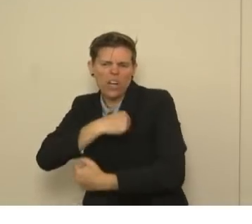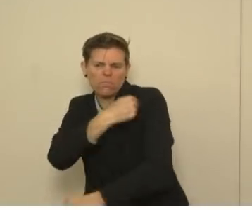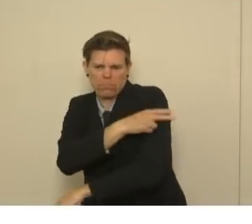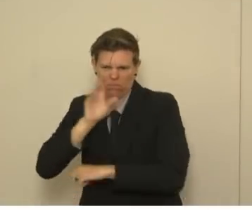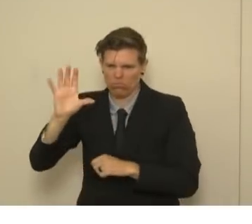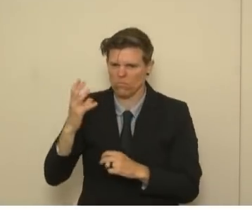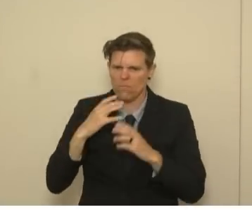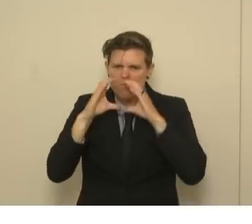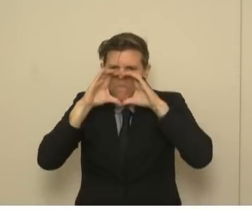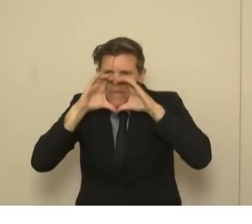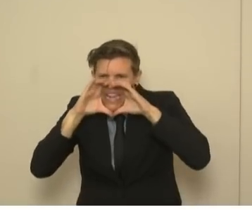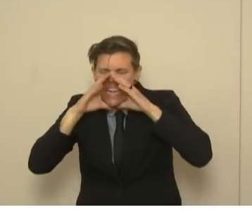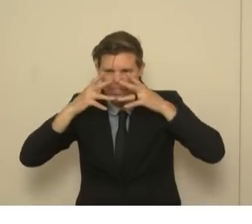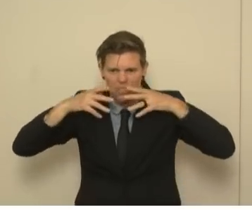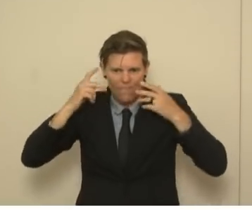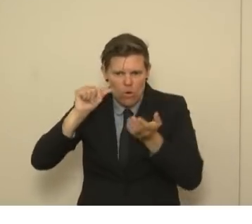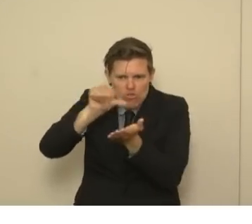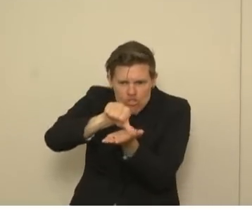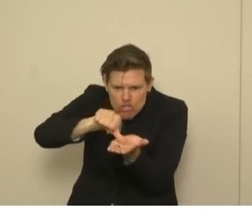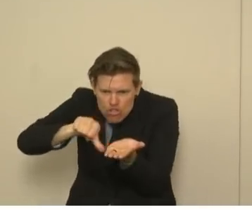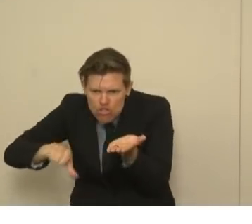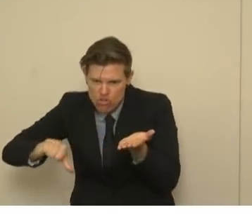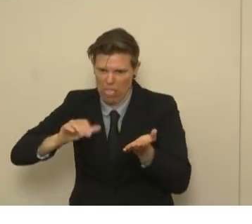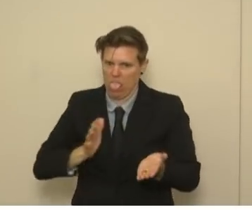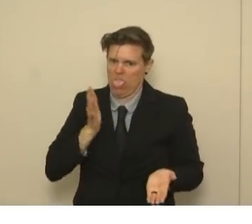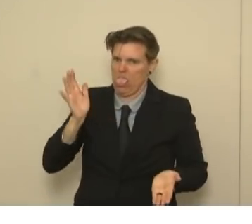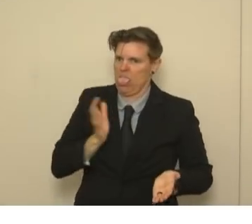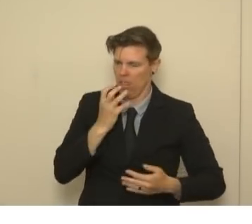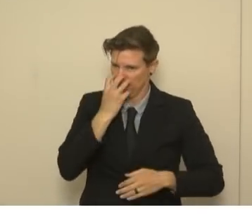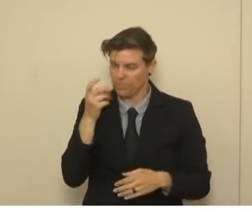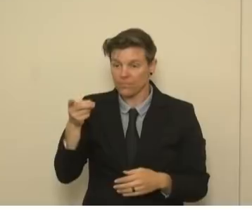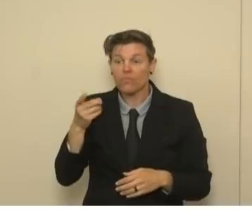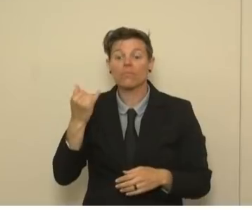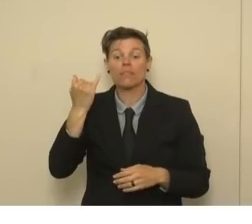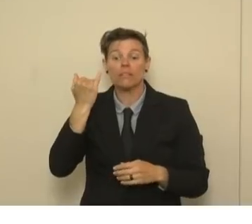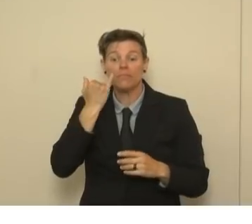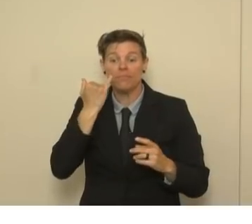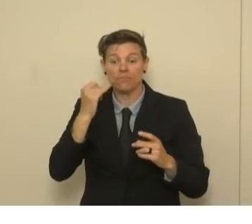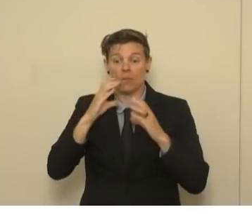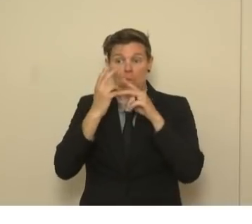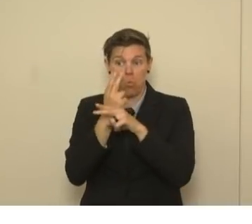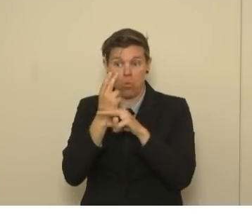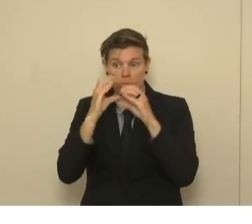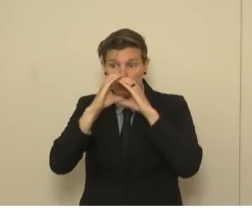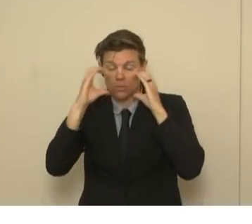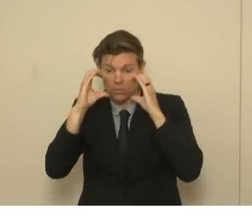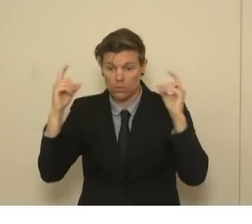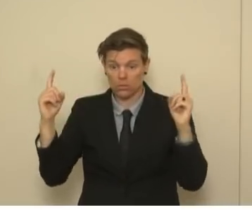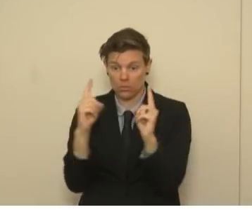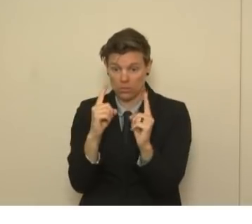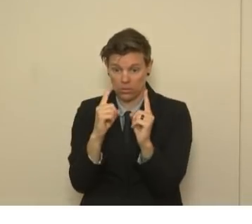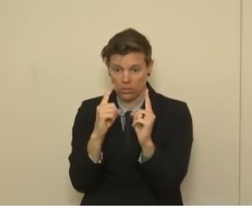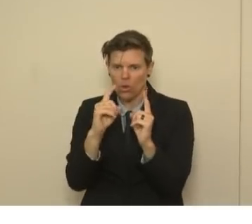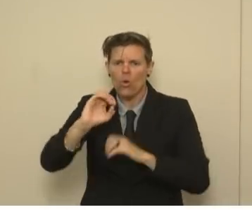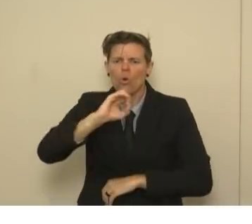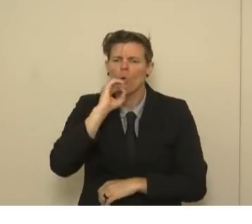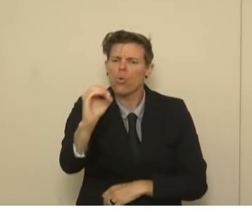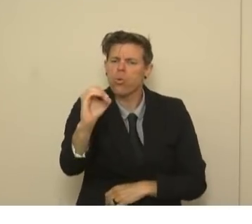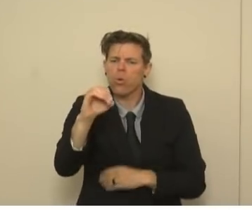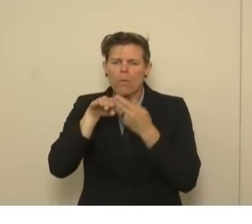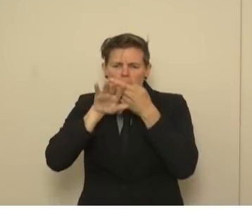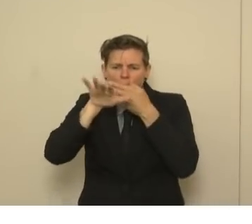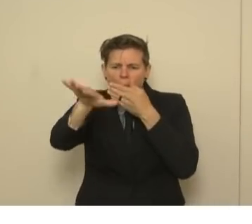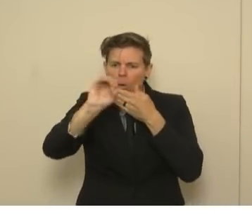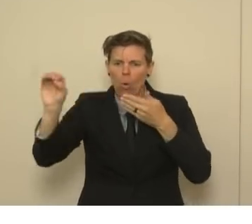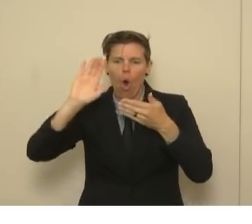specimens, you can see that they let no droplets through at all with the mask. But